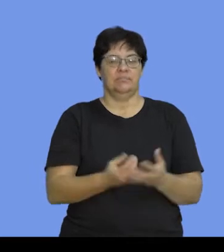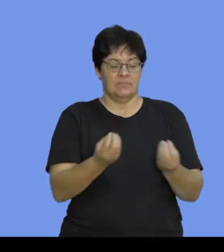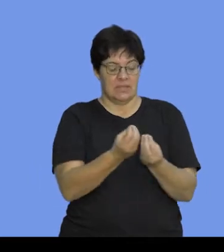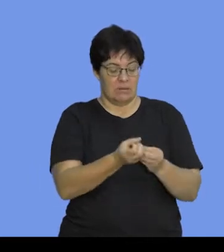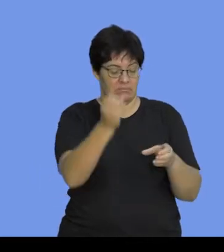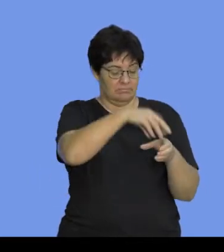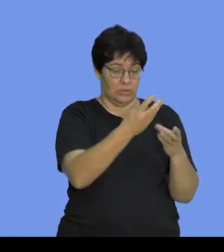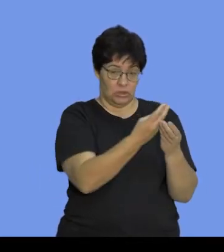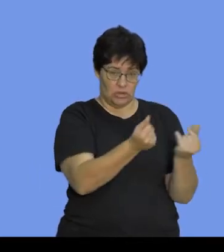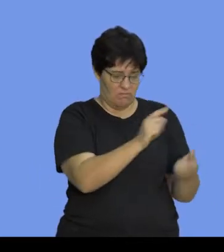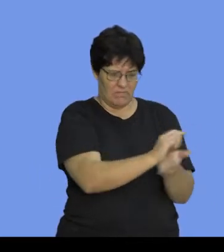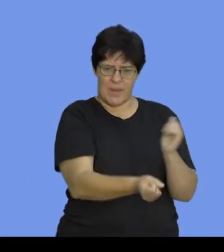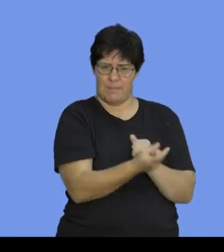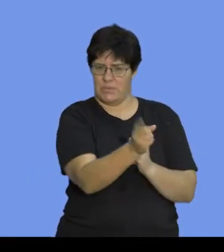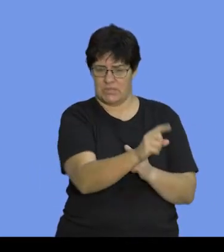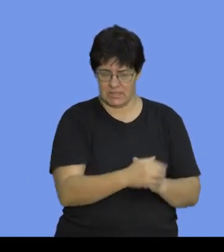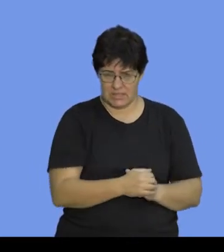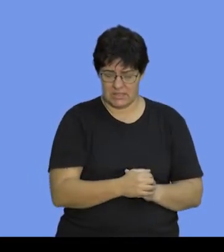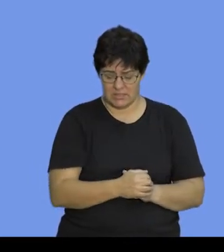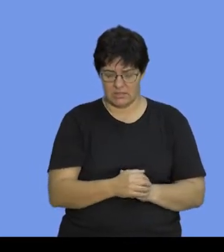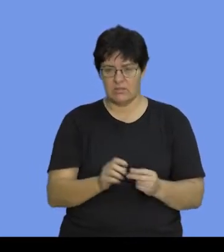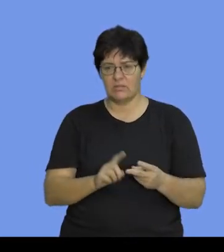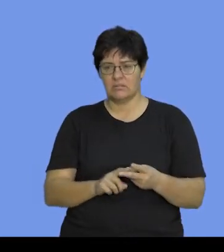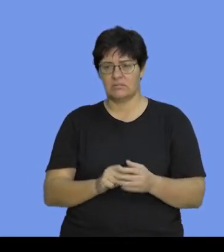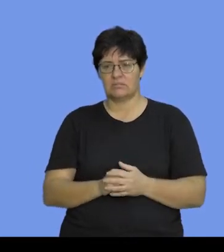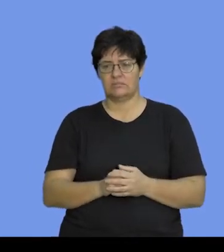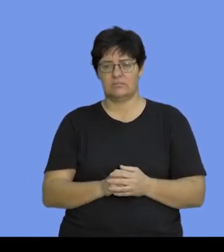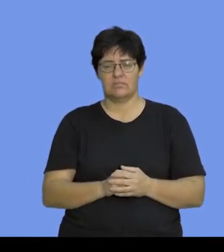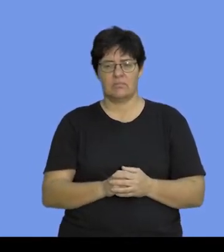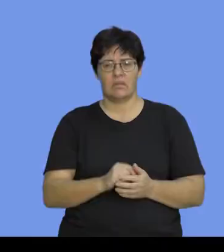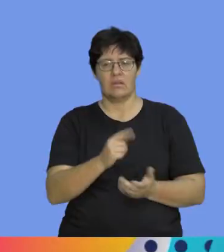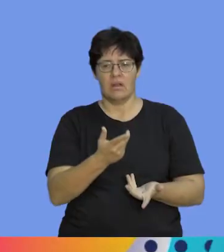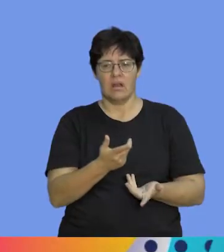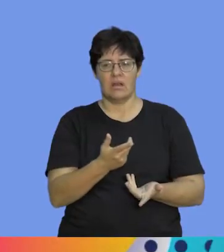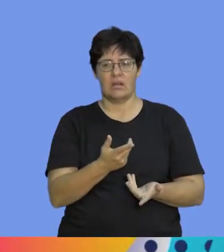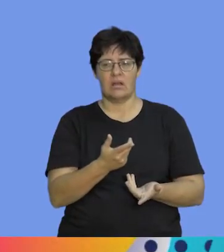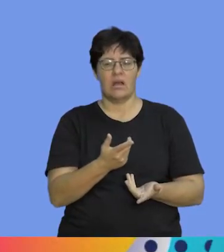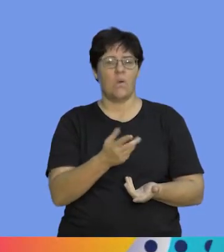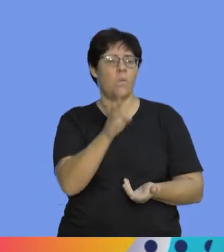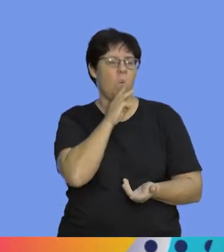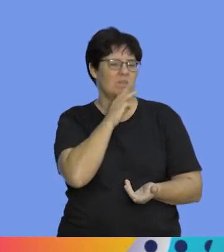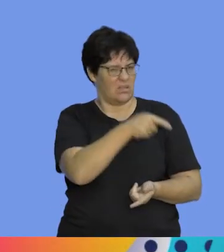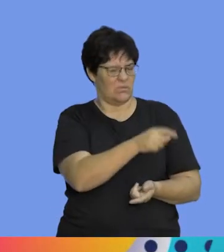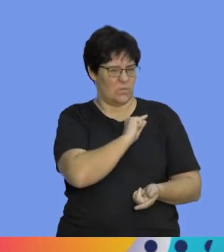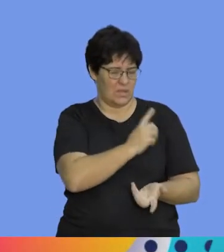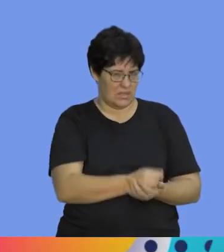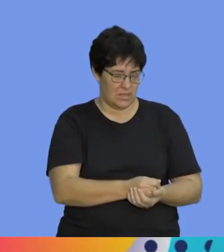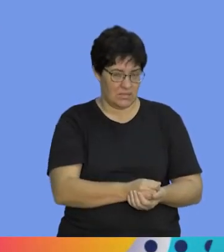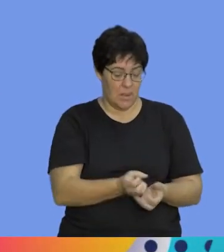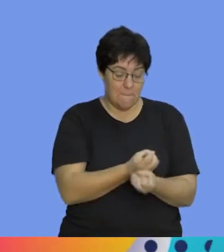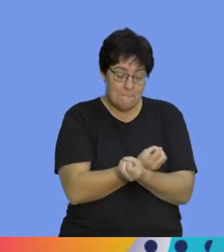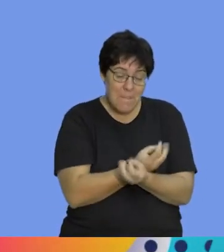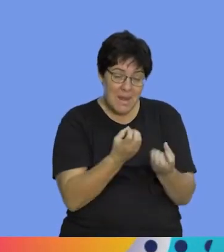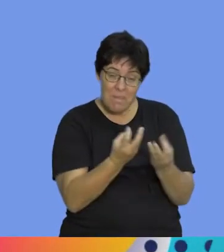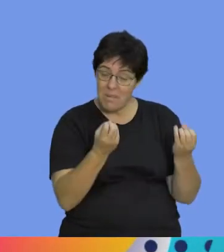substance dissolves in water, and why water in particular? We are very much aware that many of the